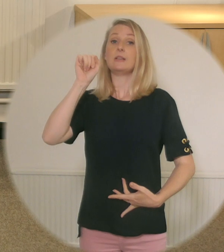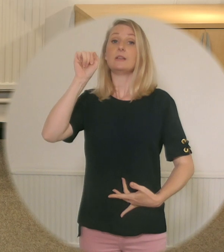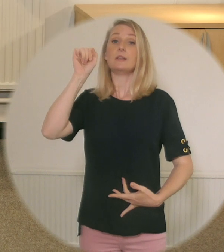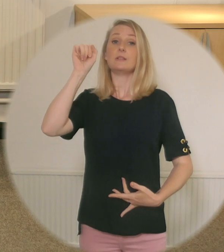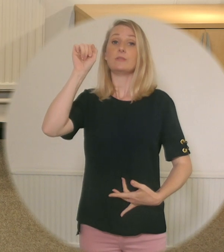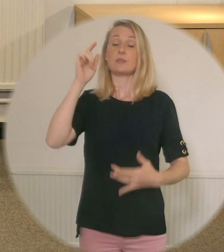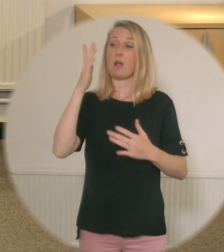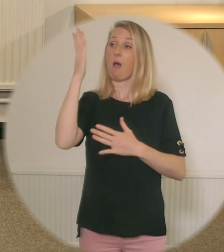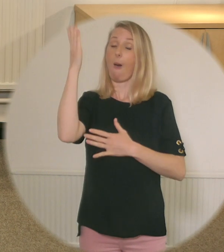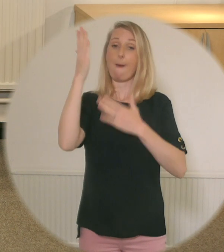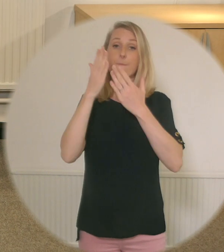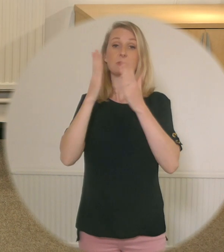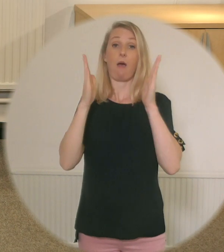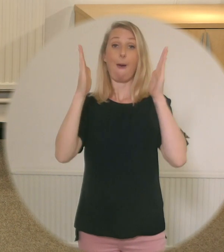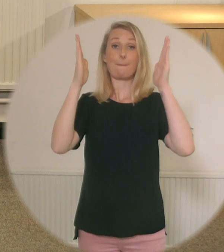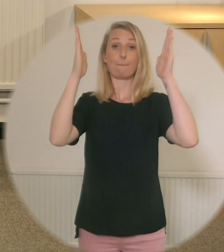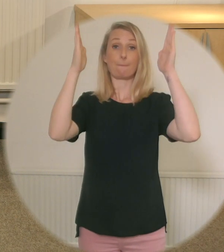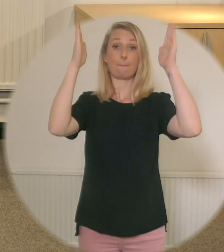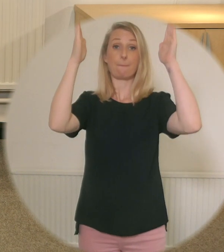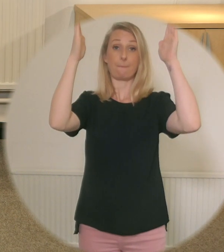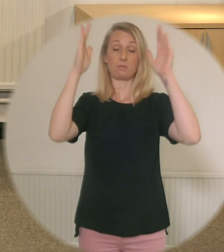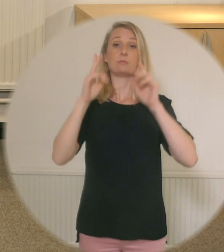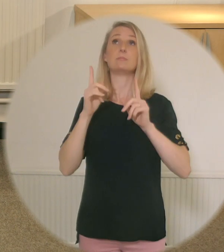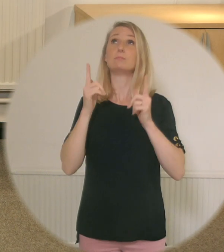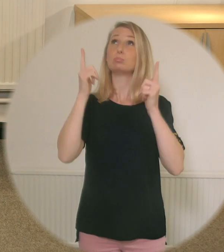my arms up into the air.